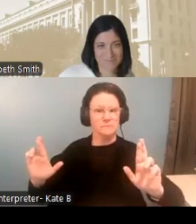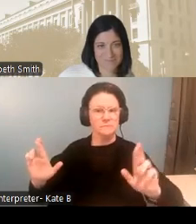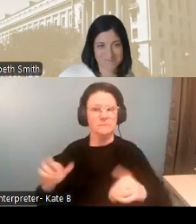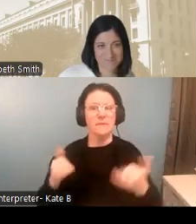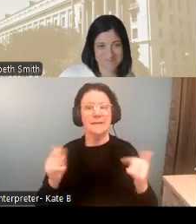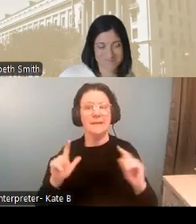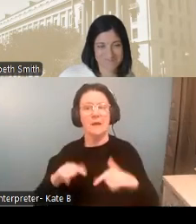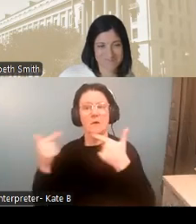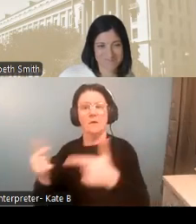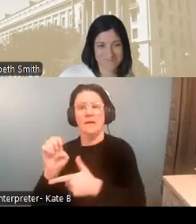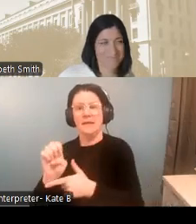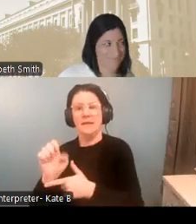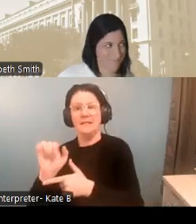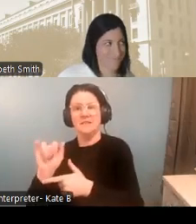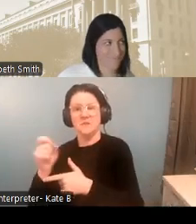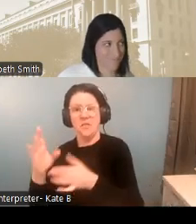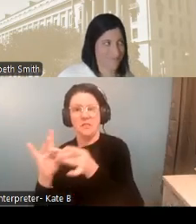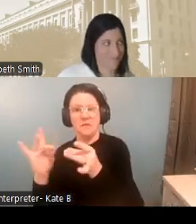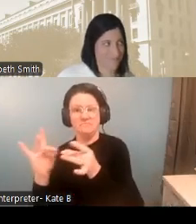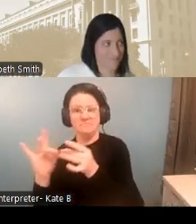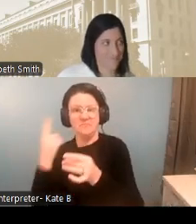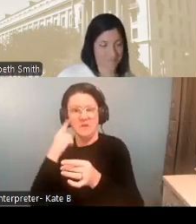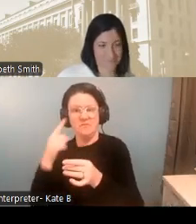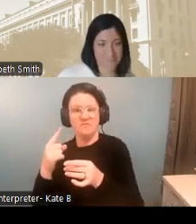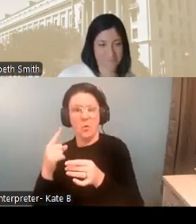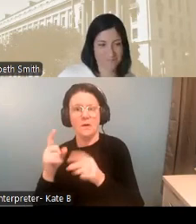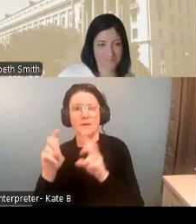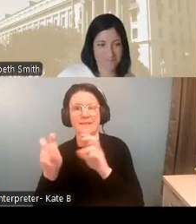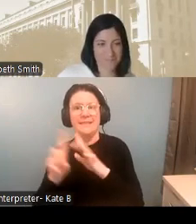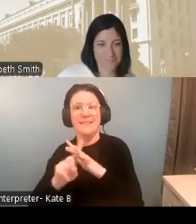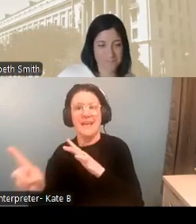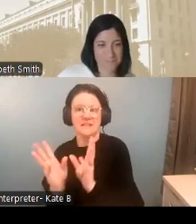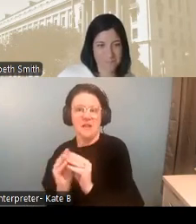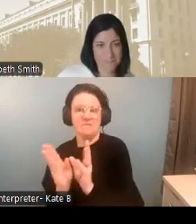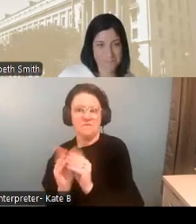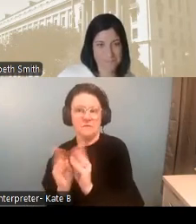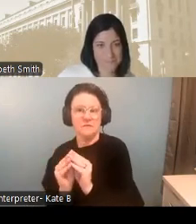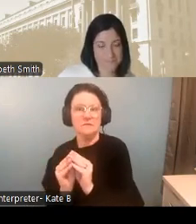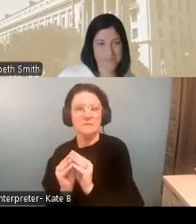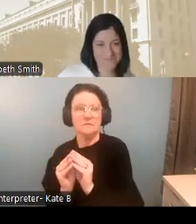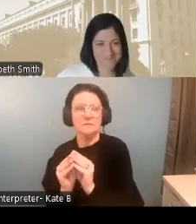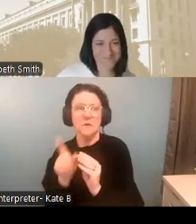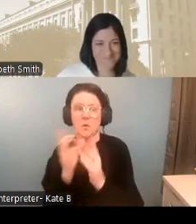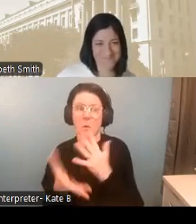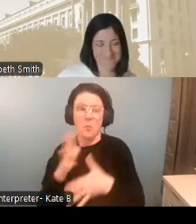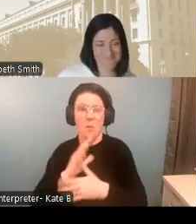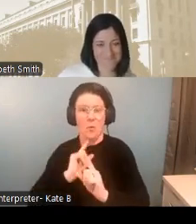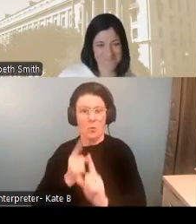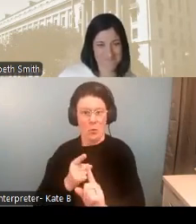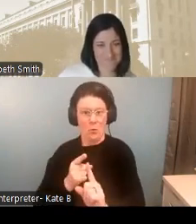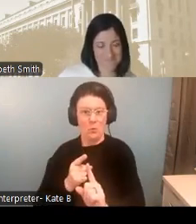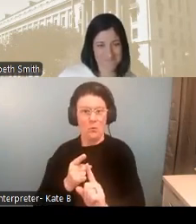to discuss the next phase as it gets to the exit conference. But again, the biggest goal here is that by the